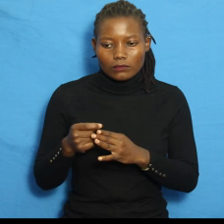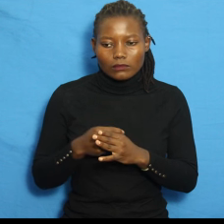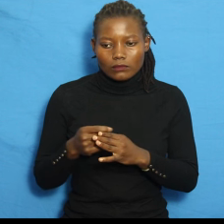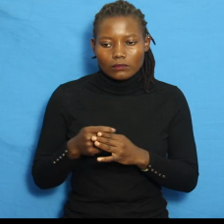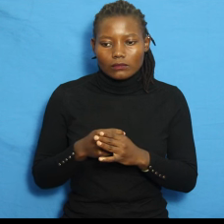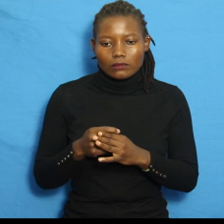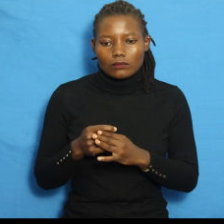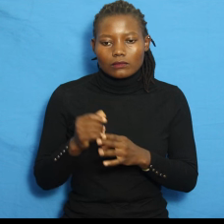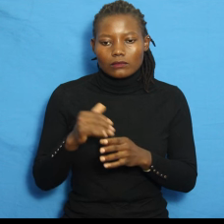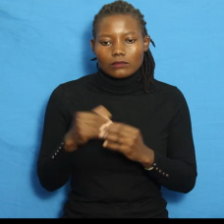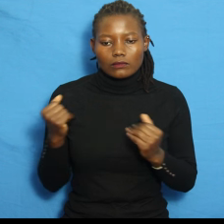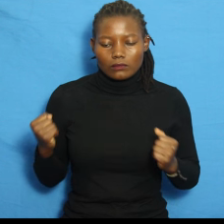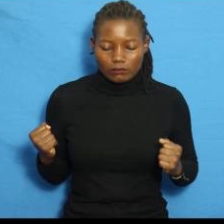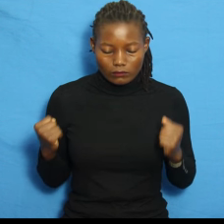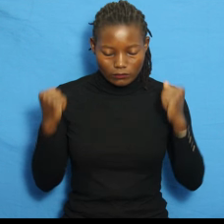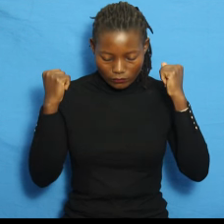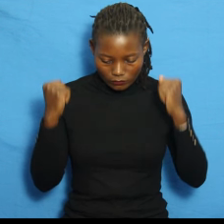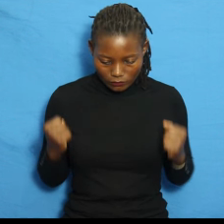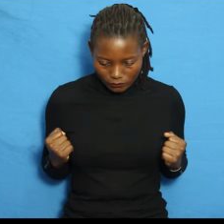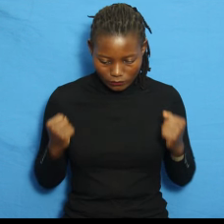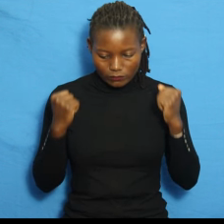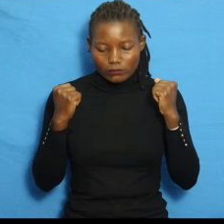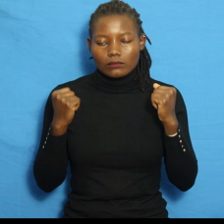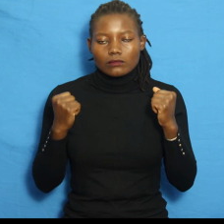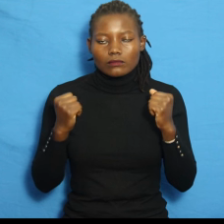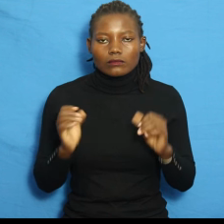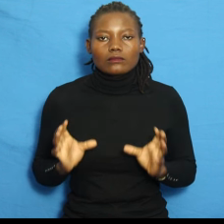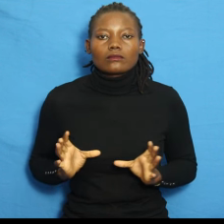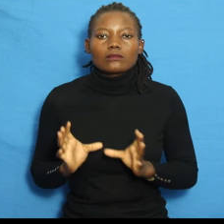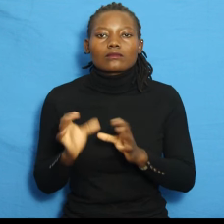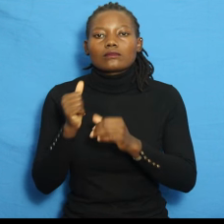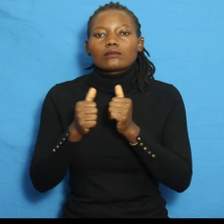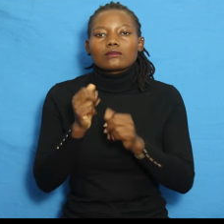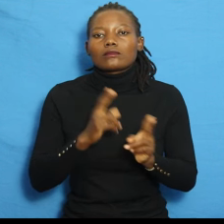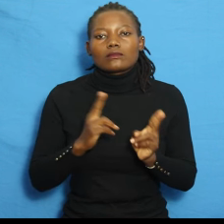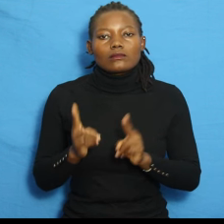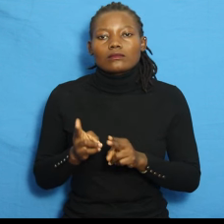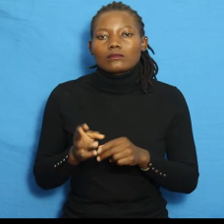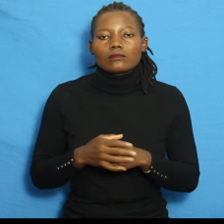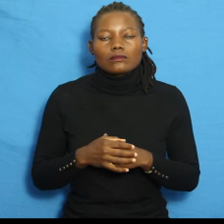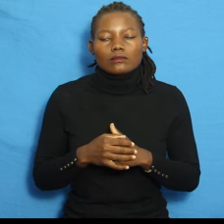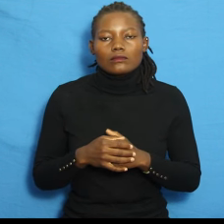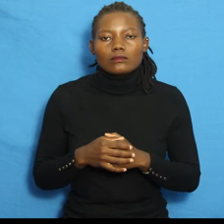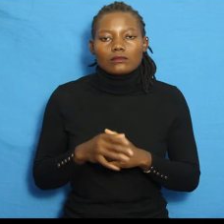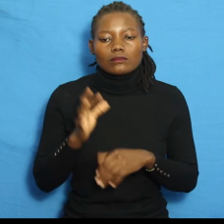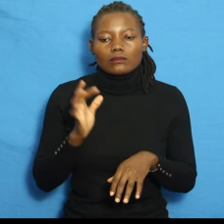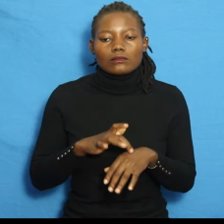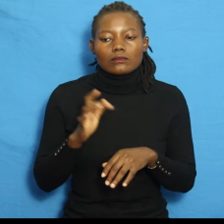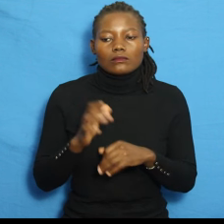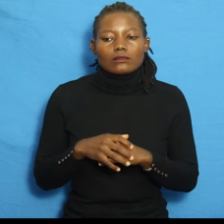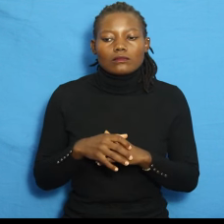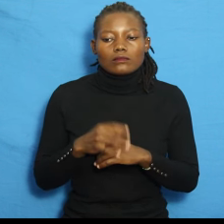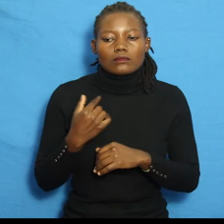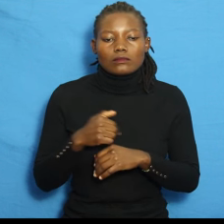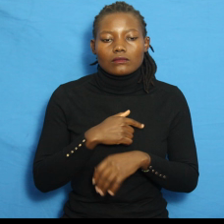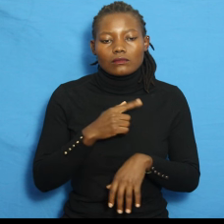we are lifting weights. Now, the forces that normally affect us